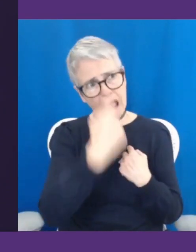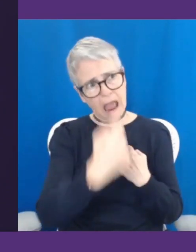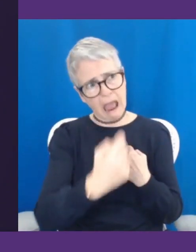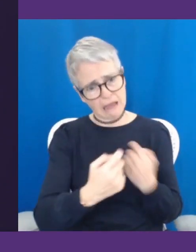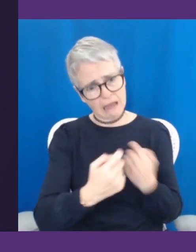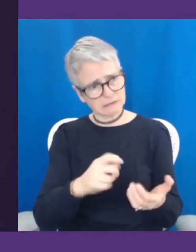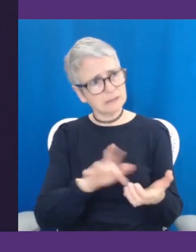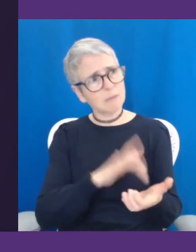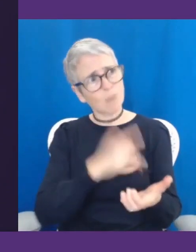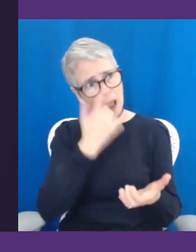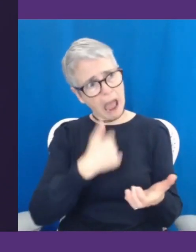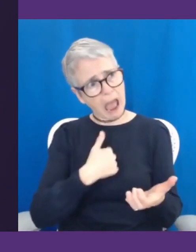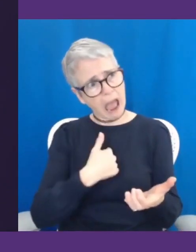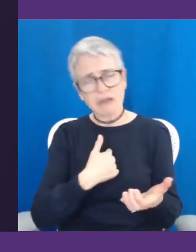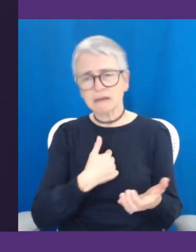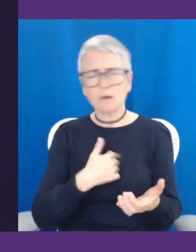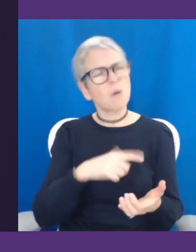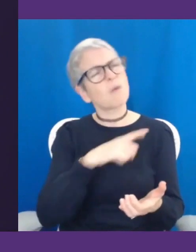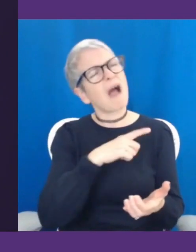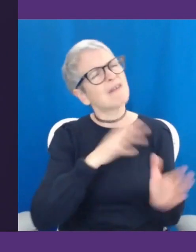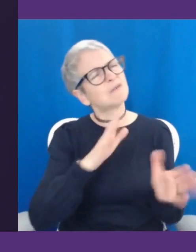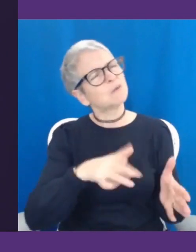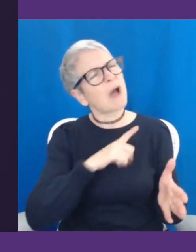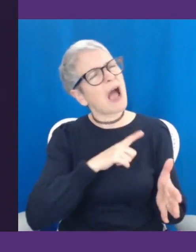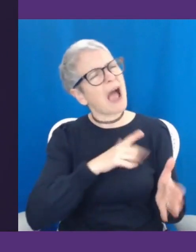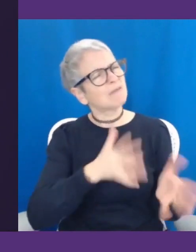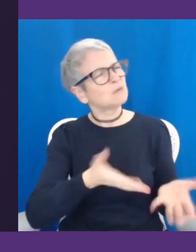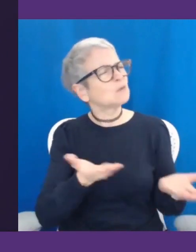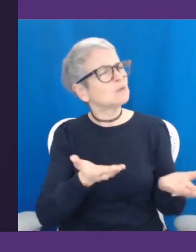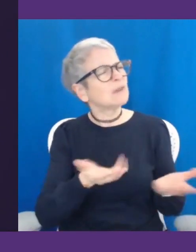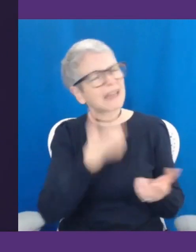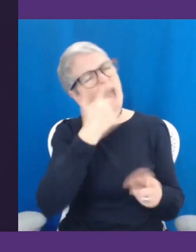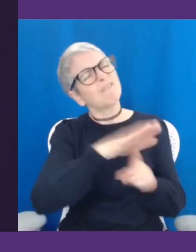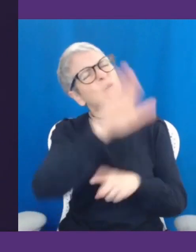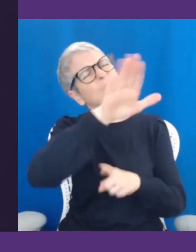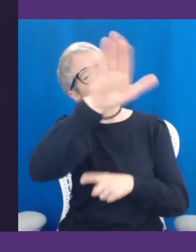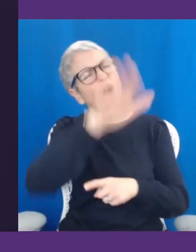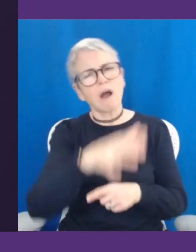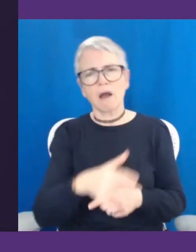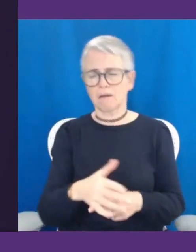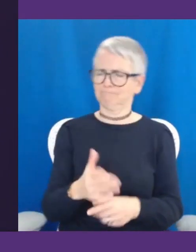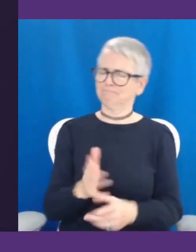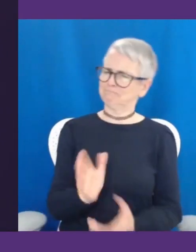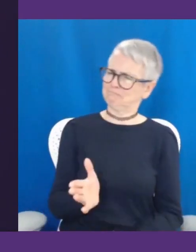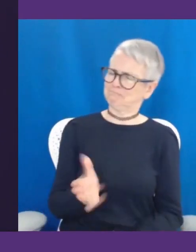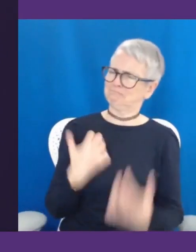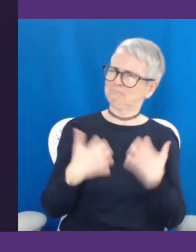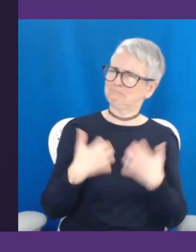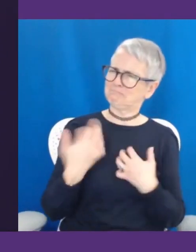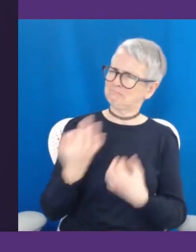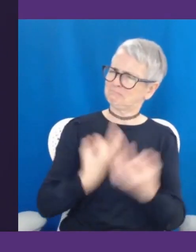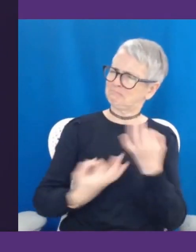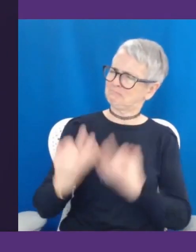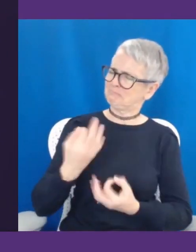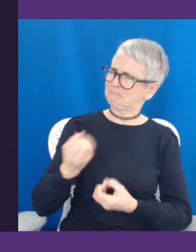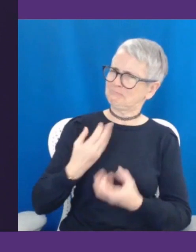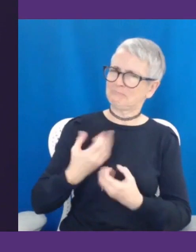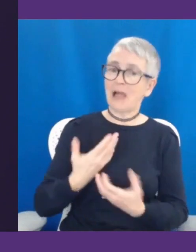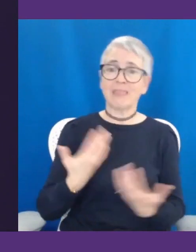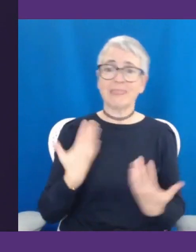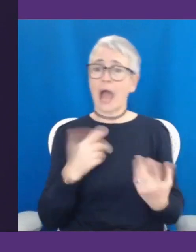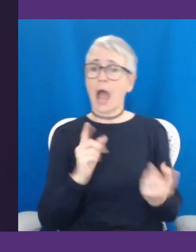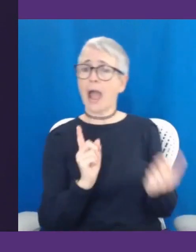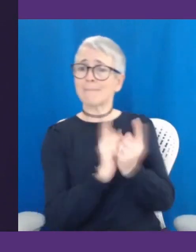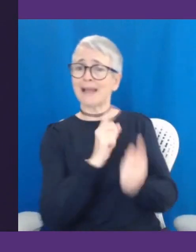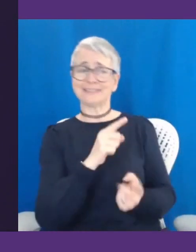do we have to do this? Can't we get to it at some point in the future? And then I met this handsome gentleman on my left, Adi